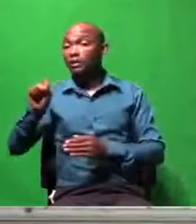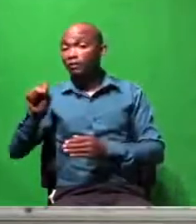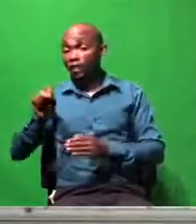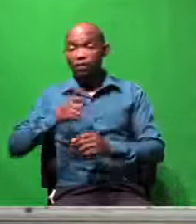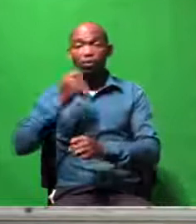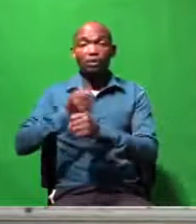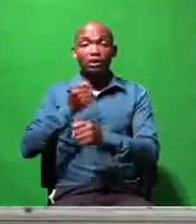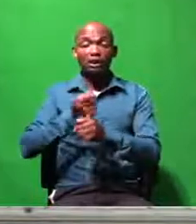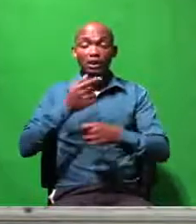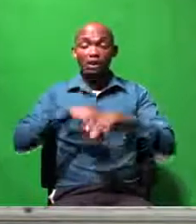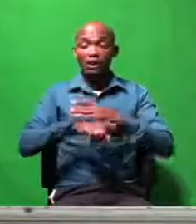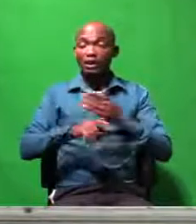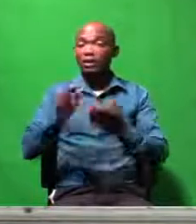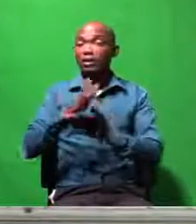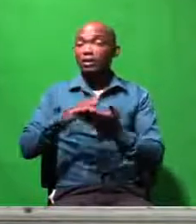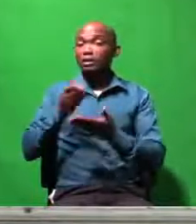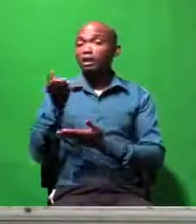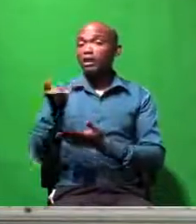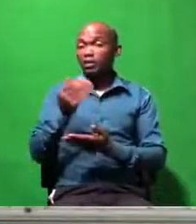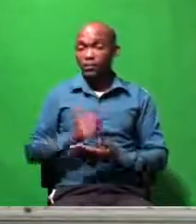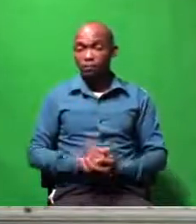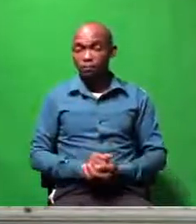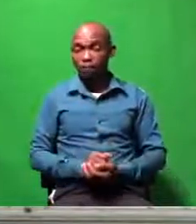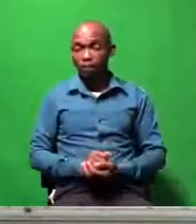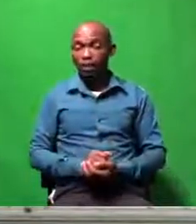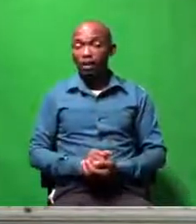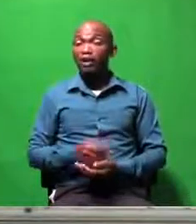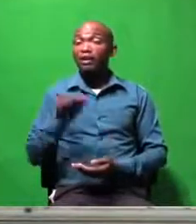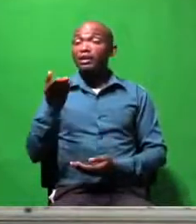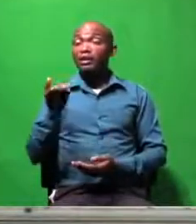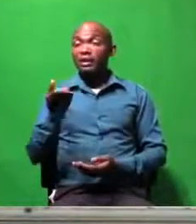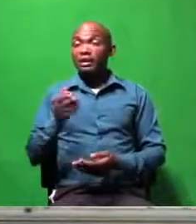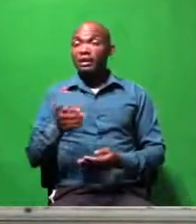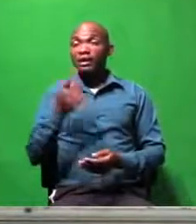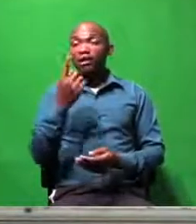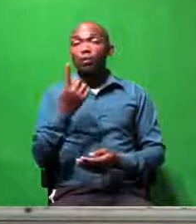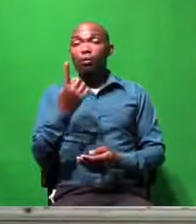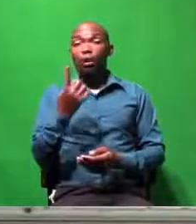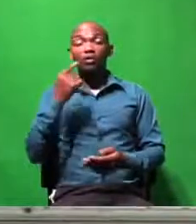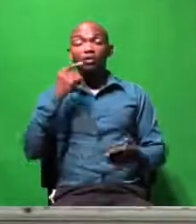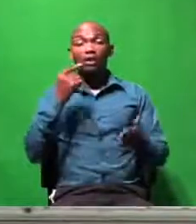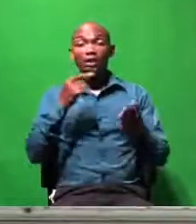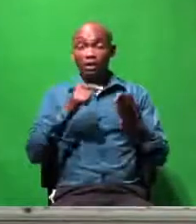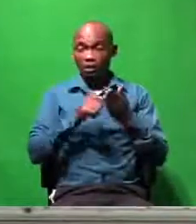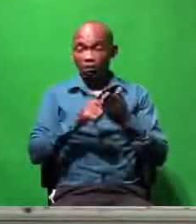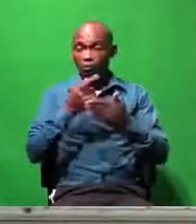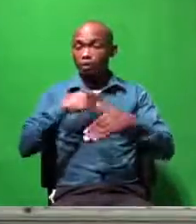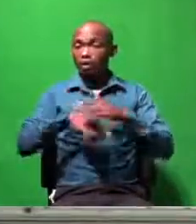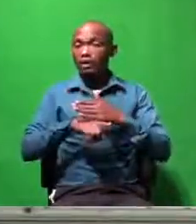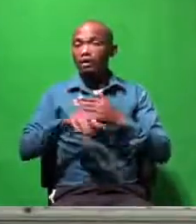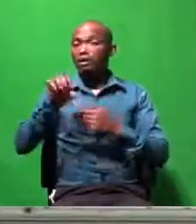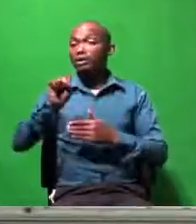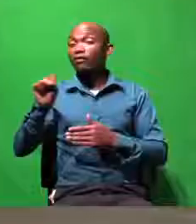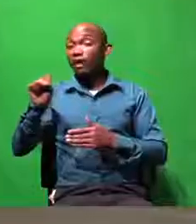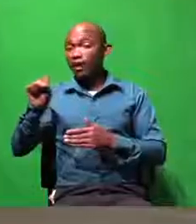on that particular area. So that is one amongst the example of surveying.